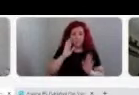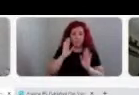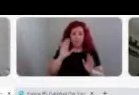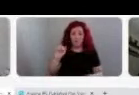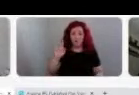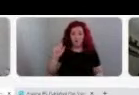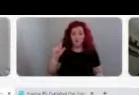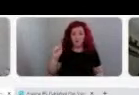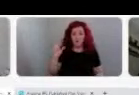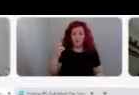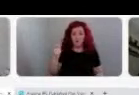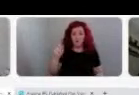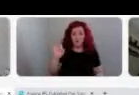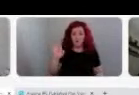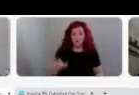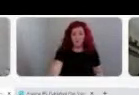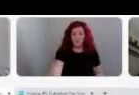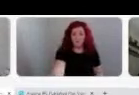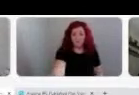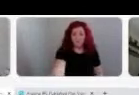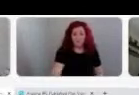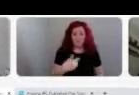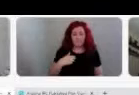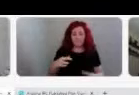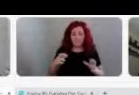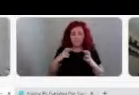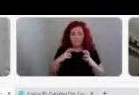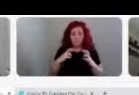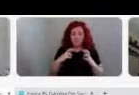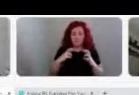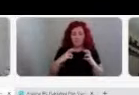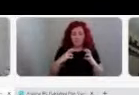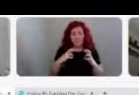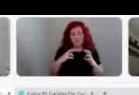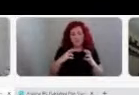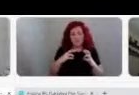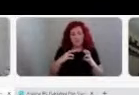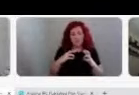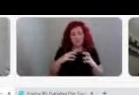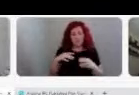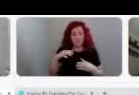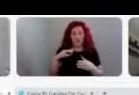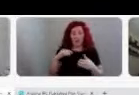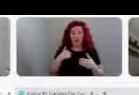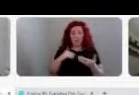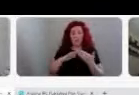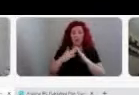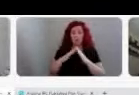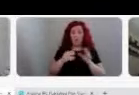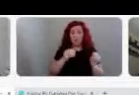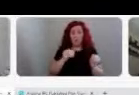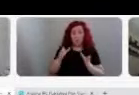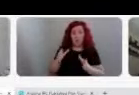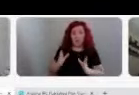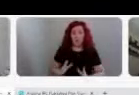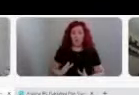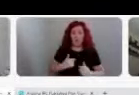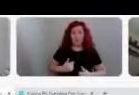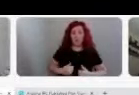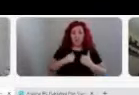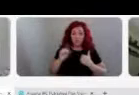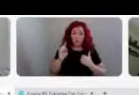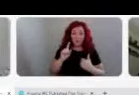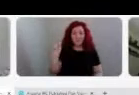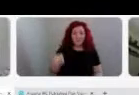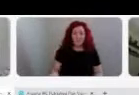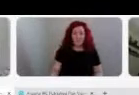schloff i'm a retired i am retired and a community organizer i live in tucson